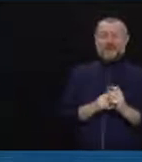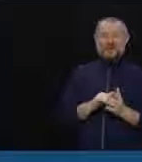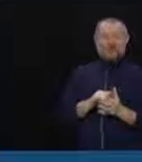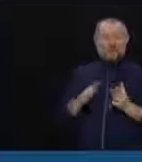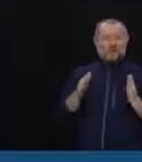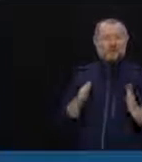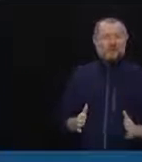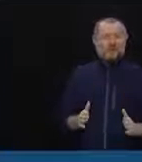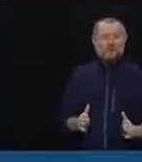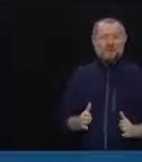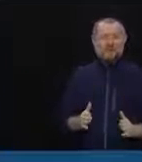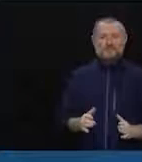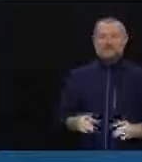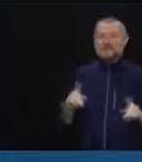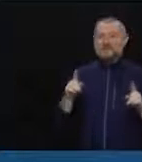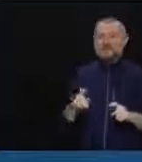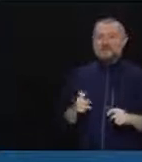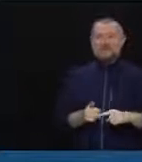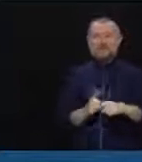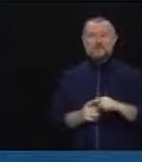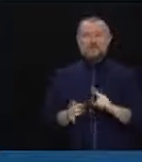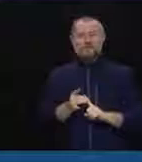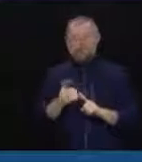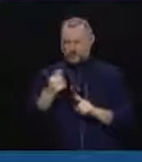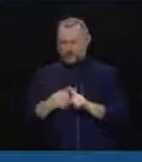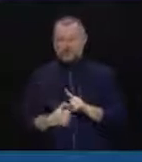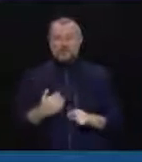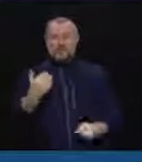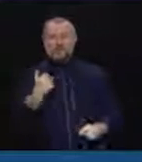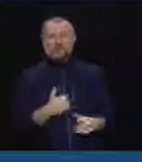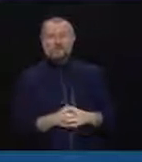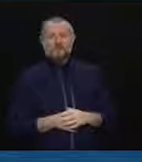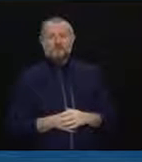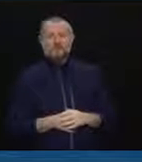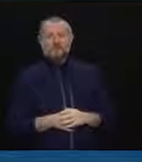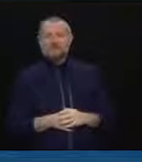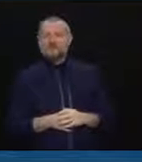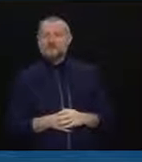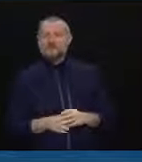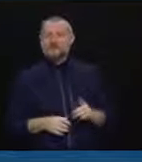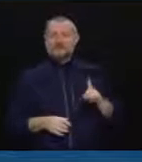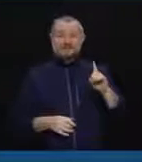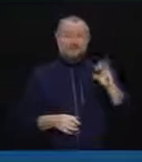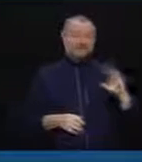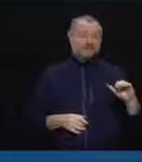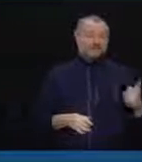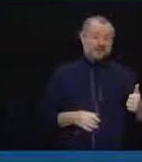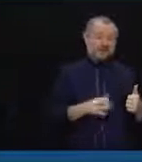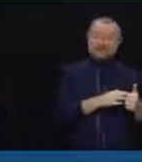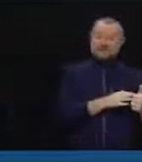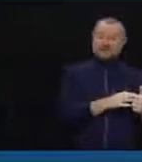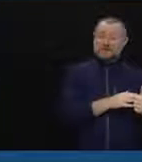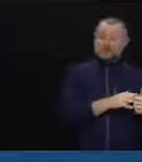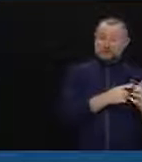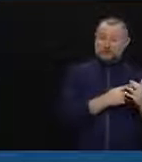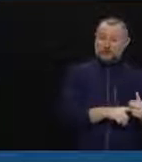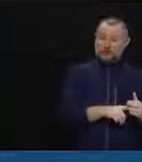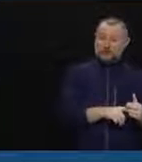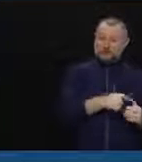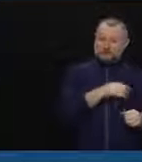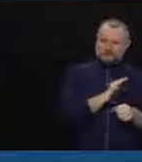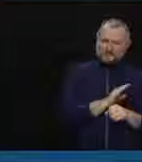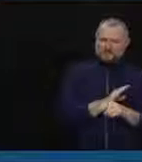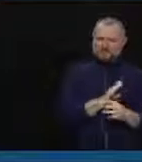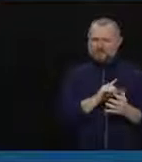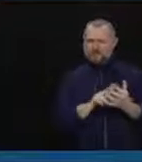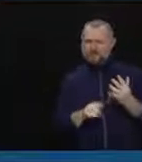tested positive 1 month ago. Look how quickly that went up from December 10th when we put our business mask or vax